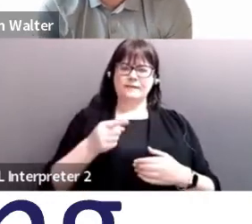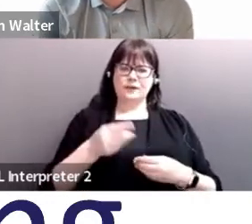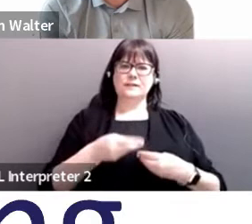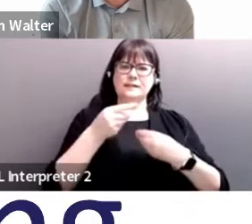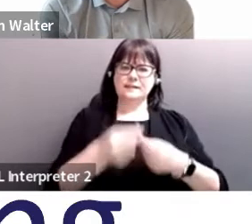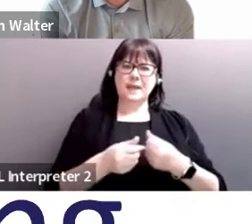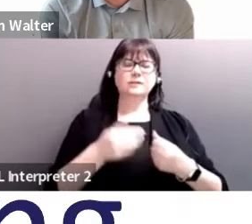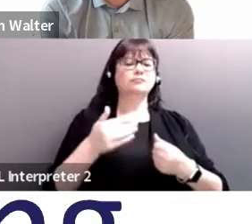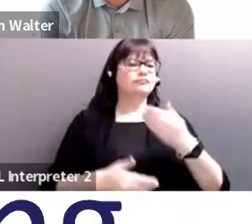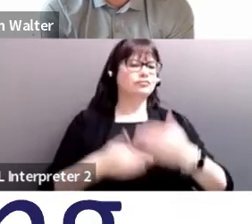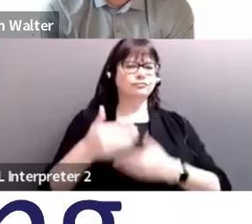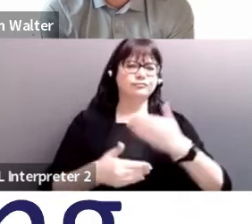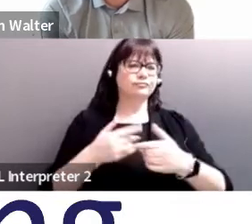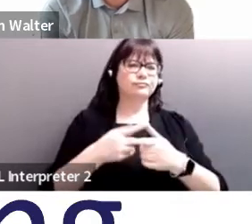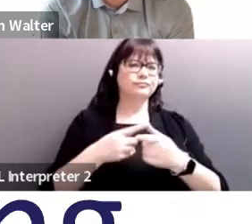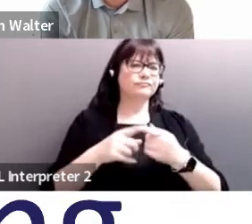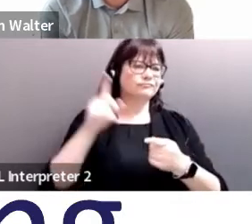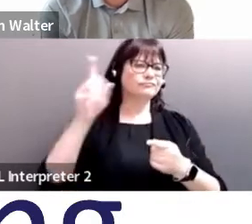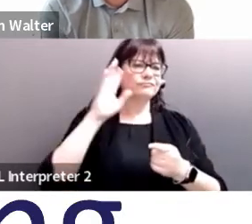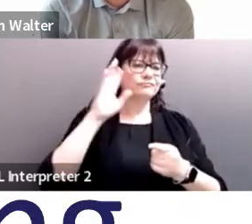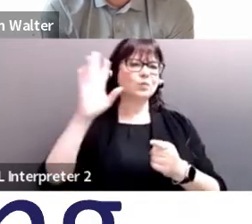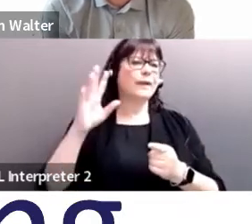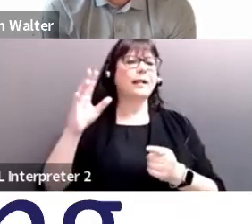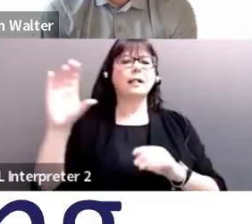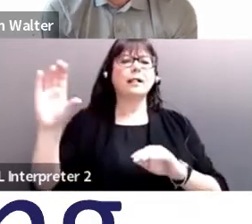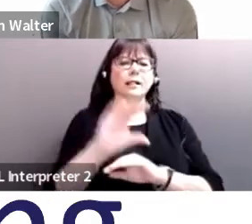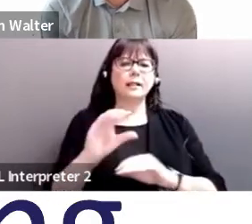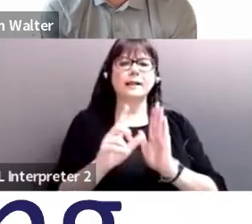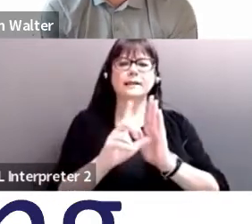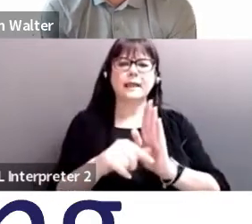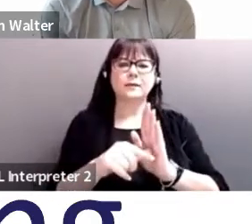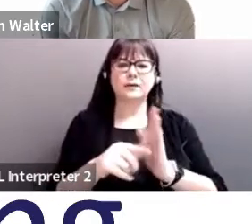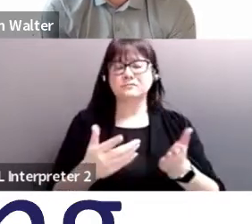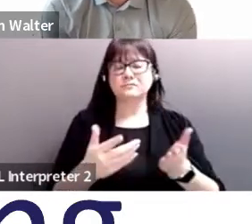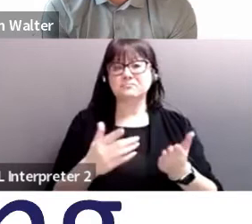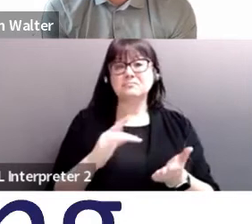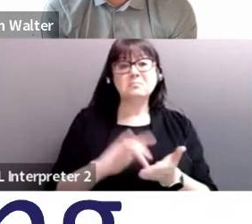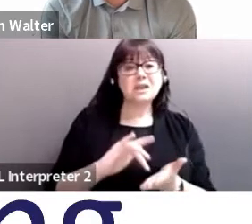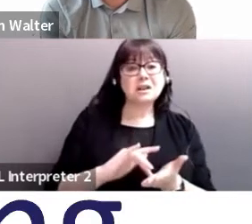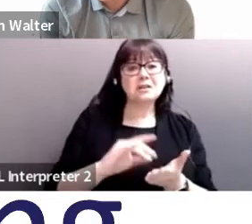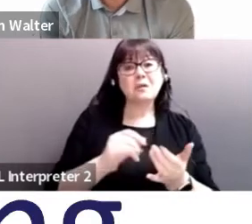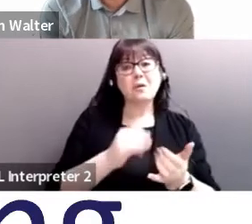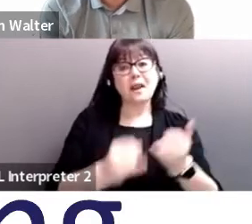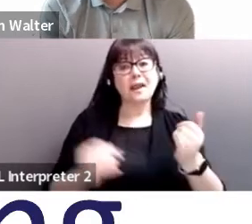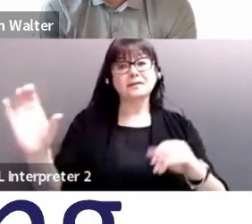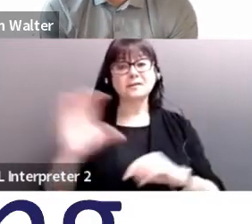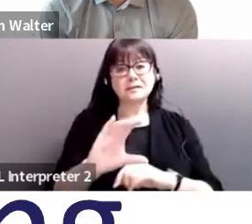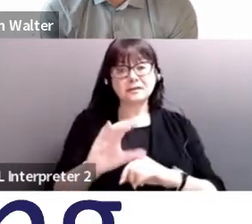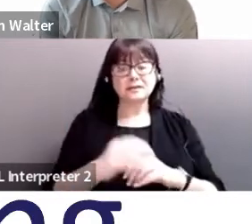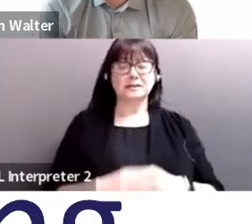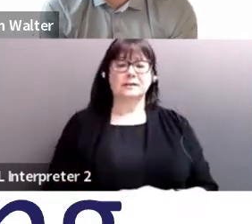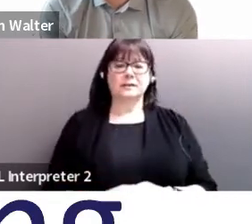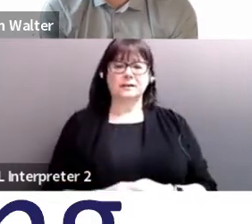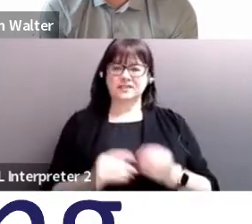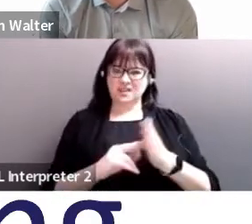of the project lifetime. So if you're hiring a student, for example, you would need that cash today to pay for their wages. And then